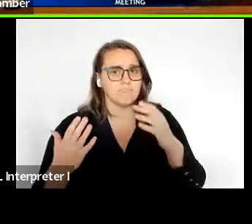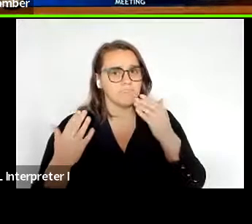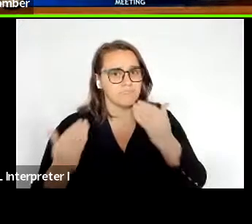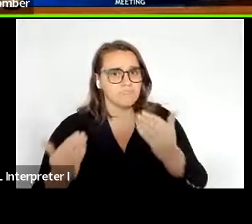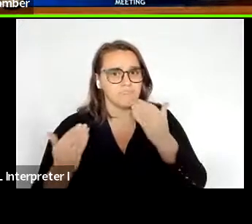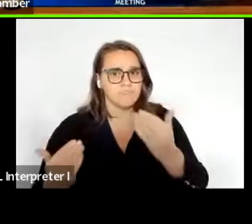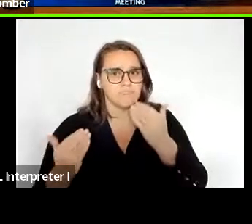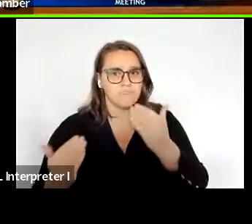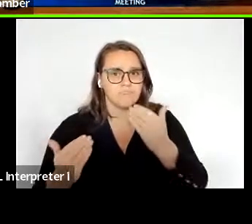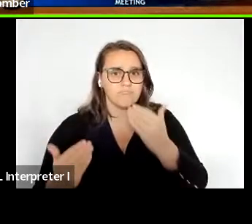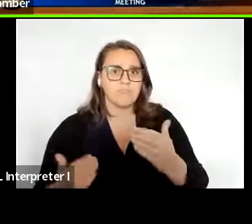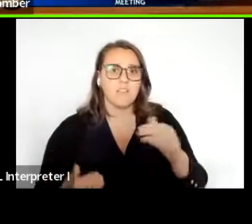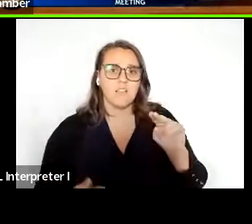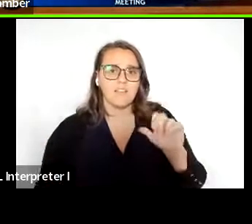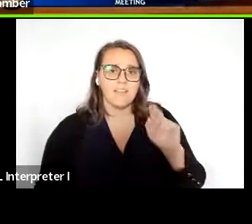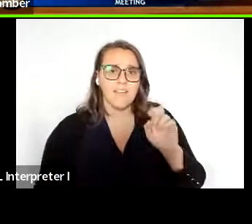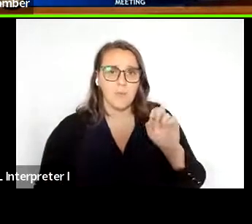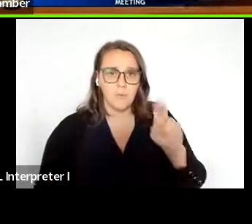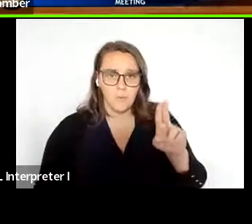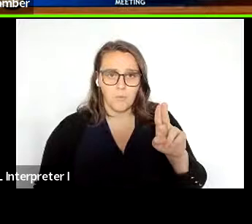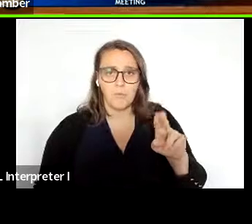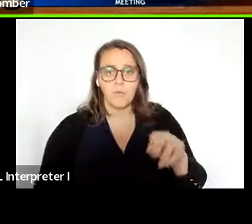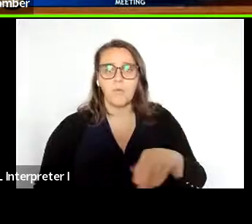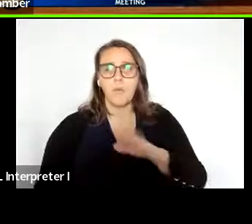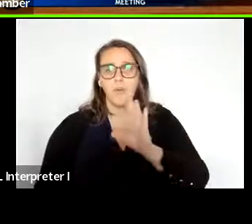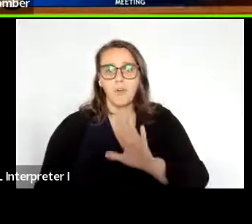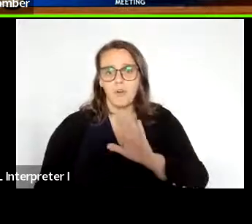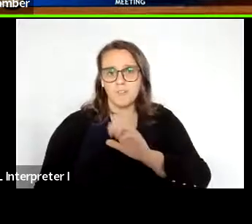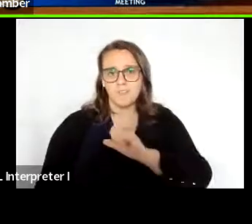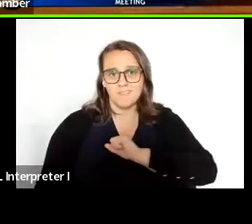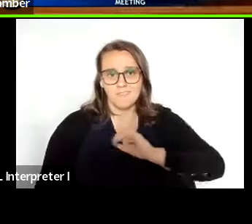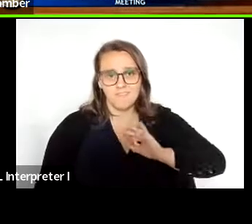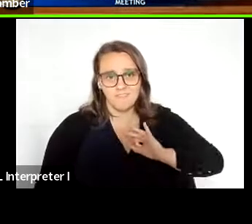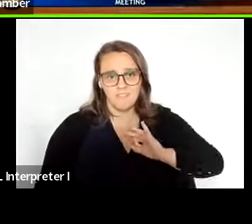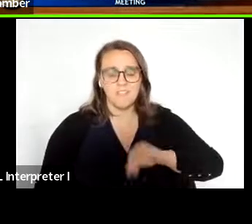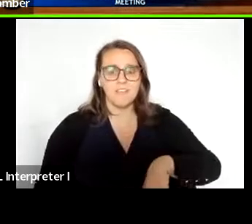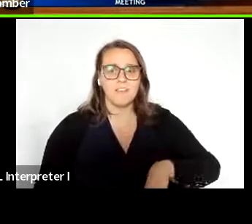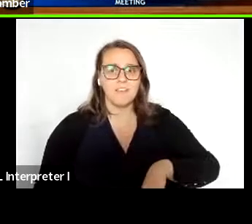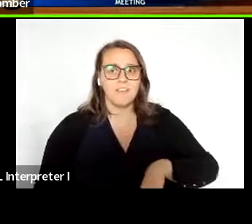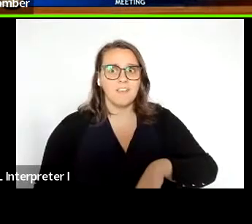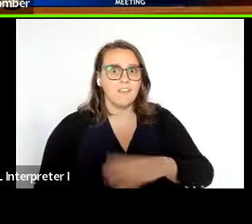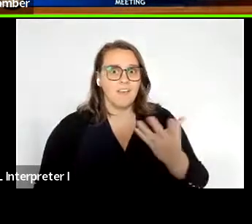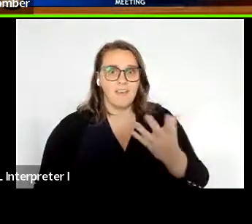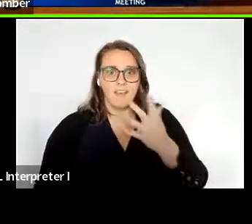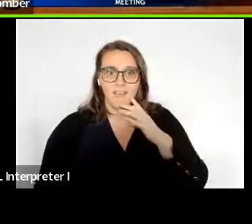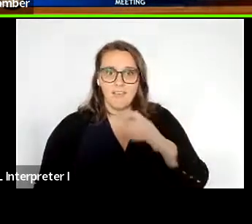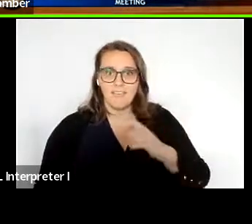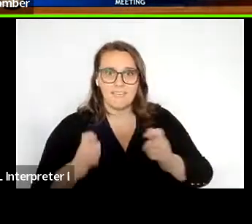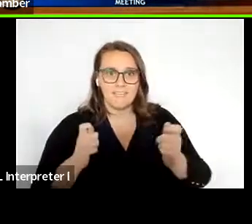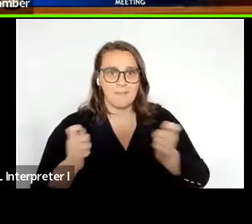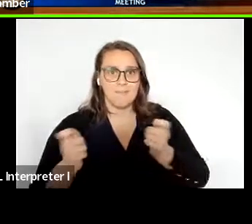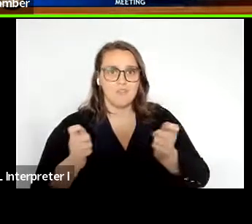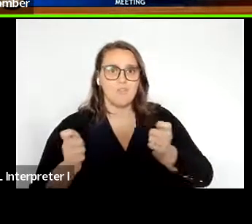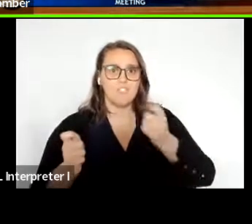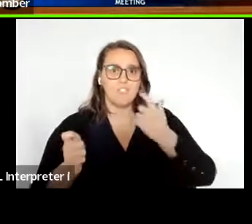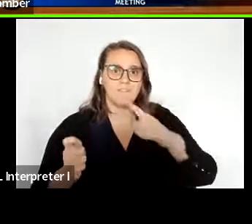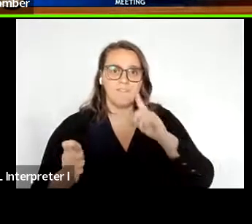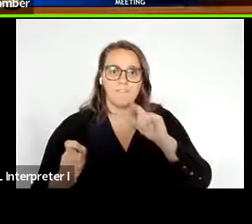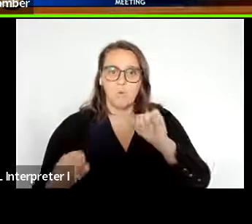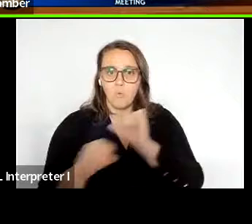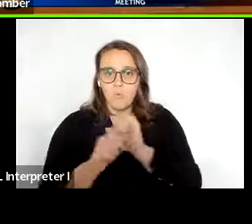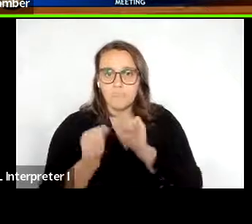to Councilmember Nadeau and her staff and to the administration for working closely